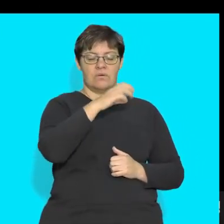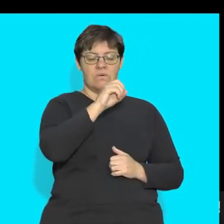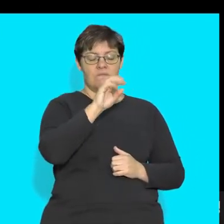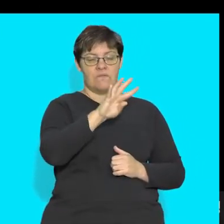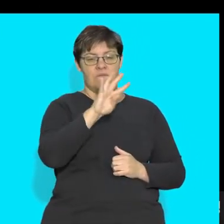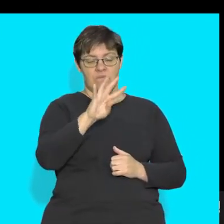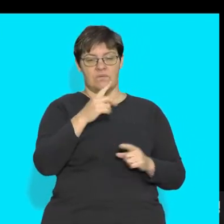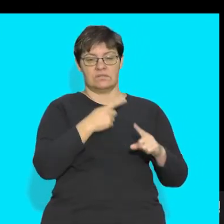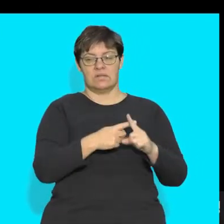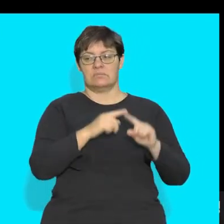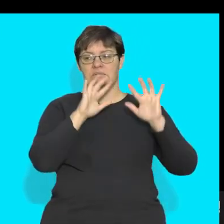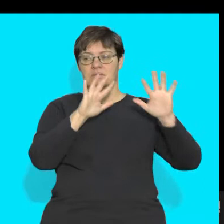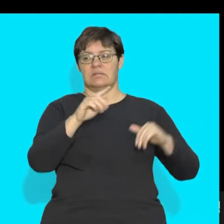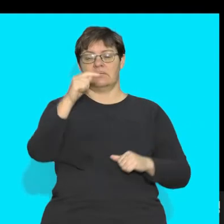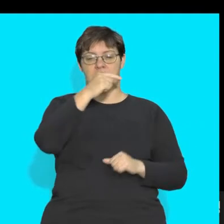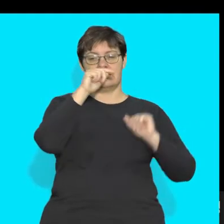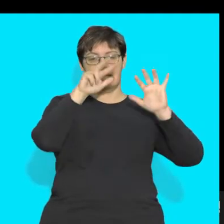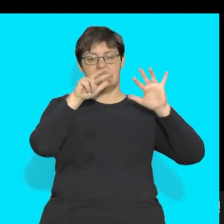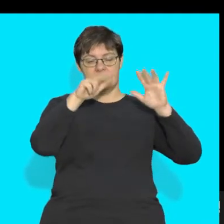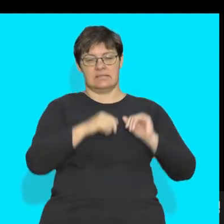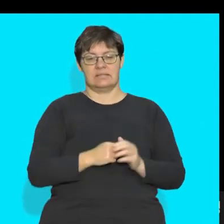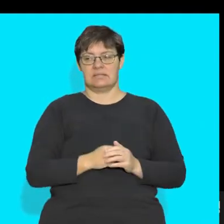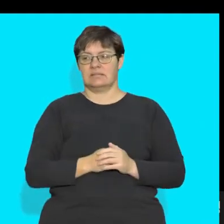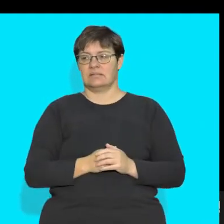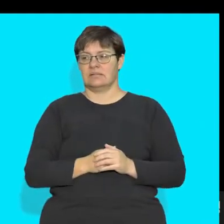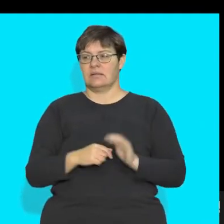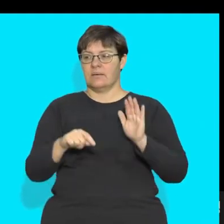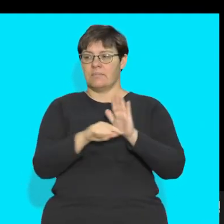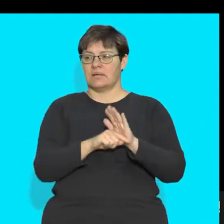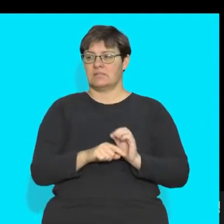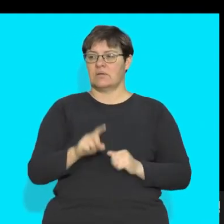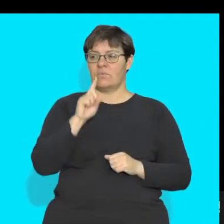2.044 to the minus 18 minus